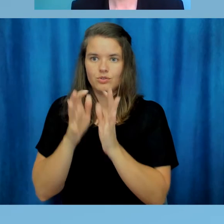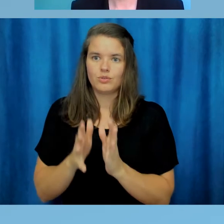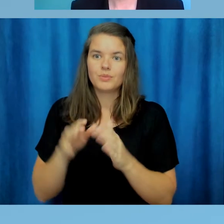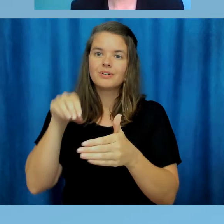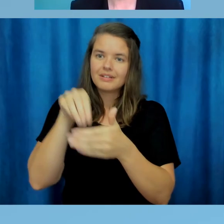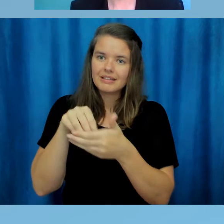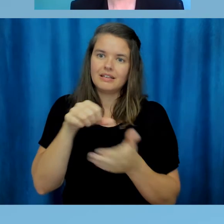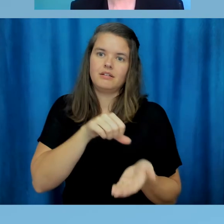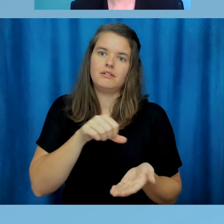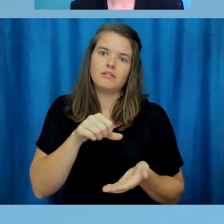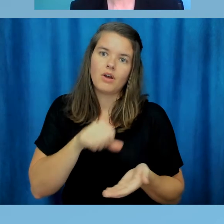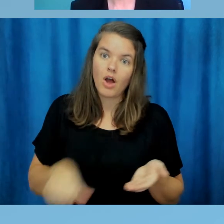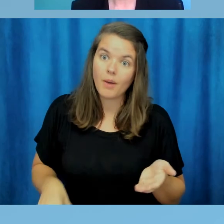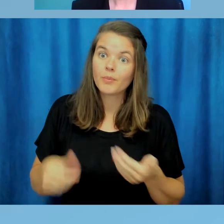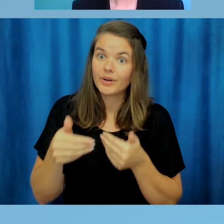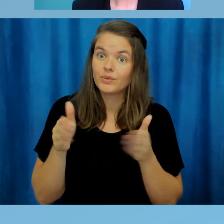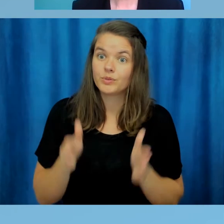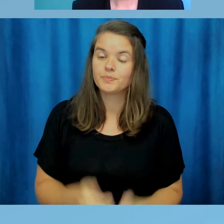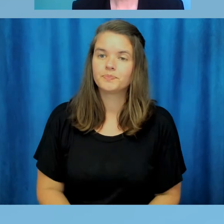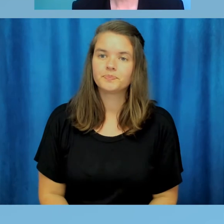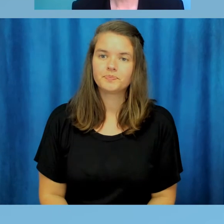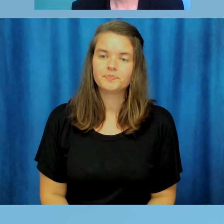interpreter in the operating room.